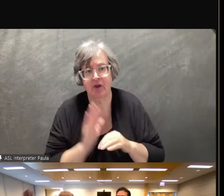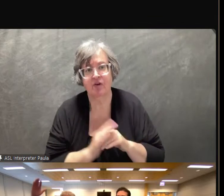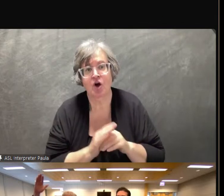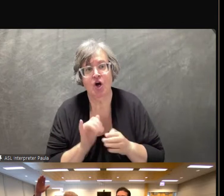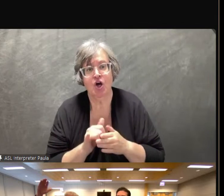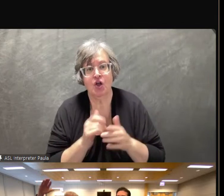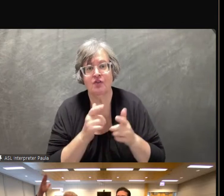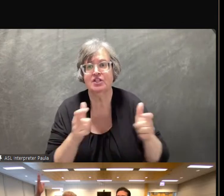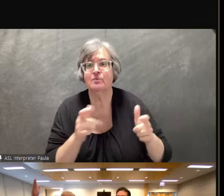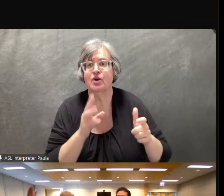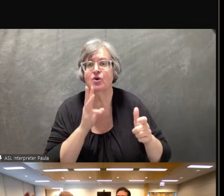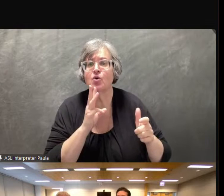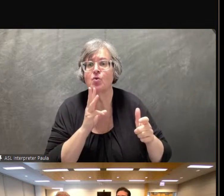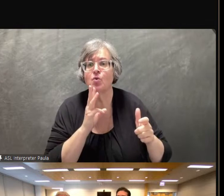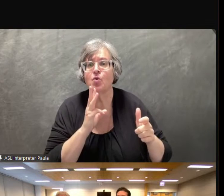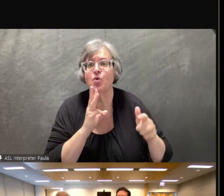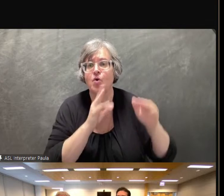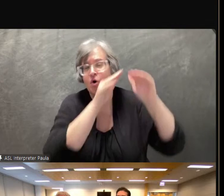big